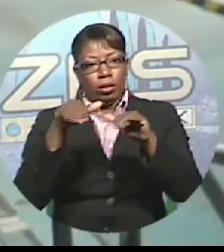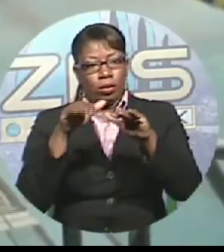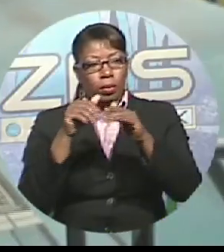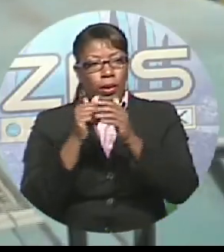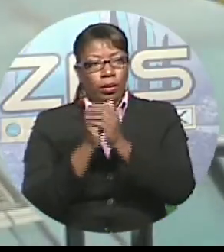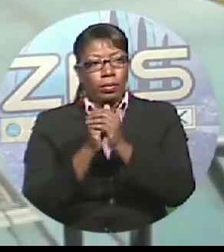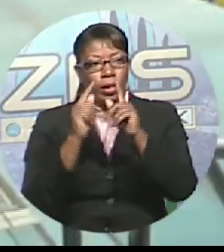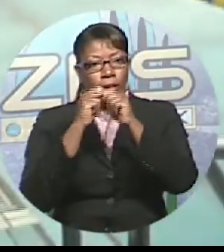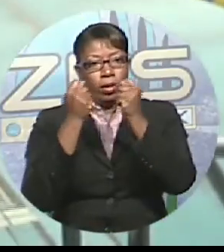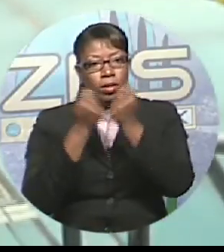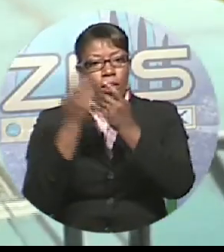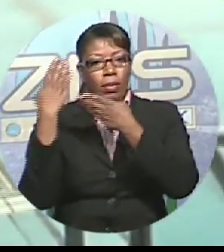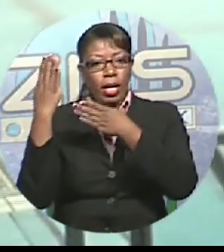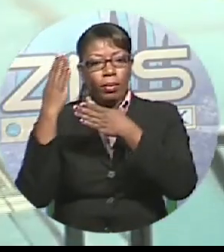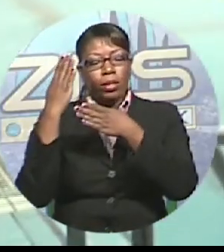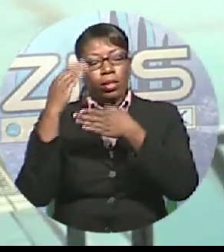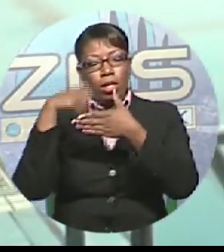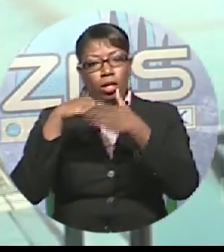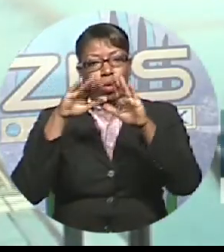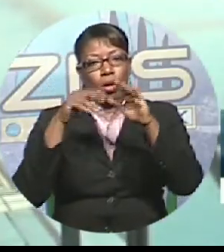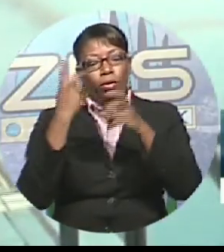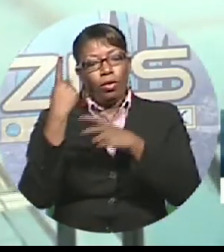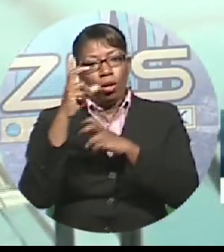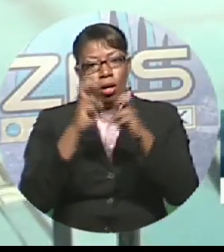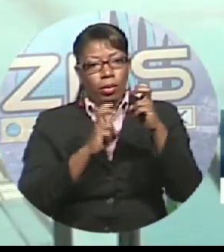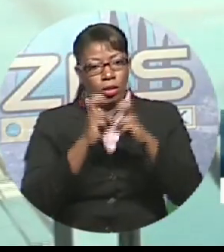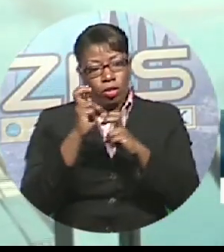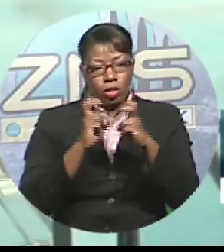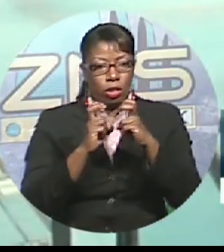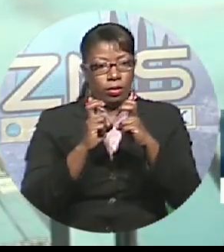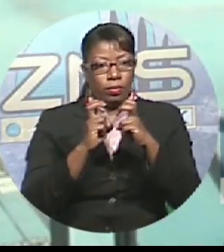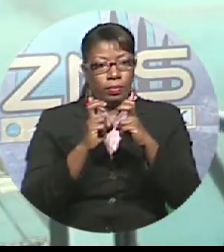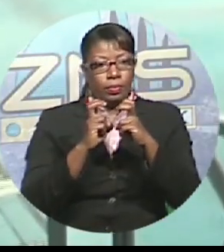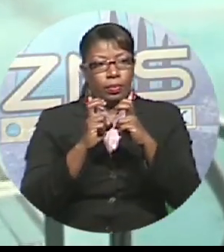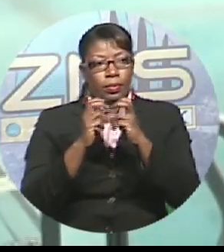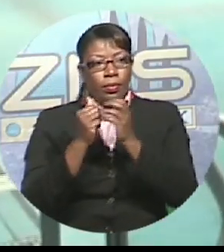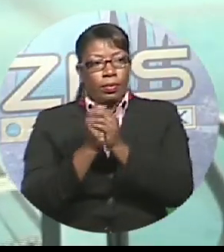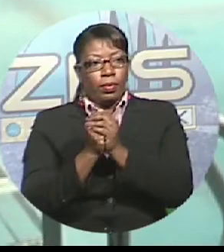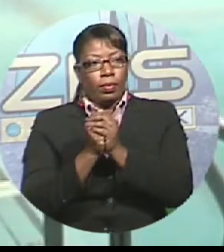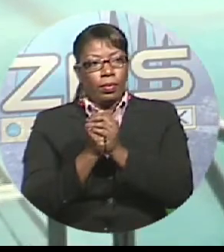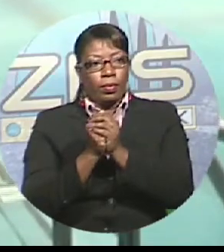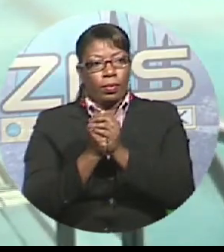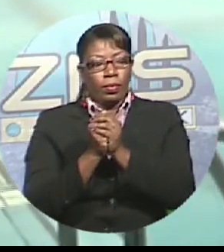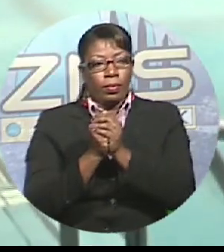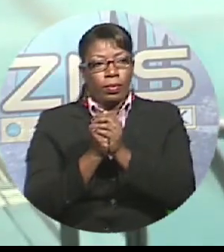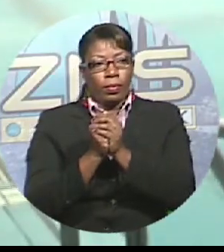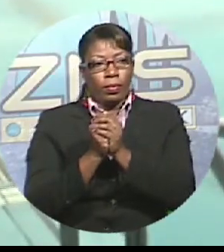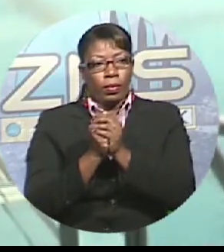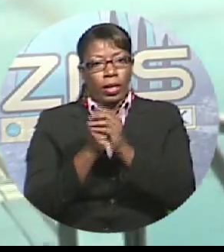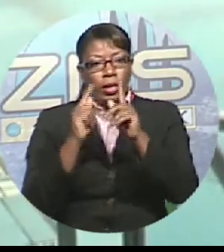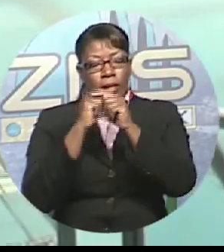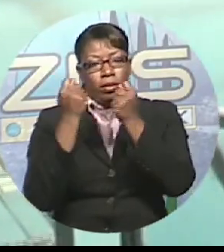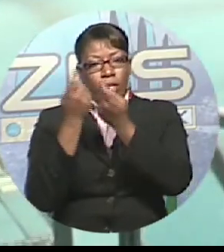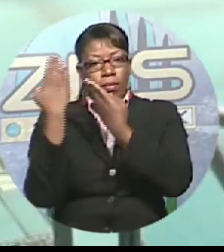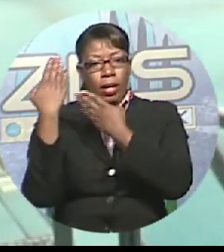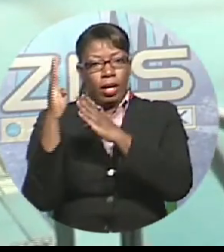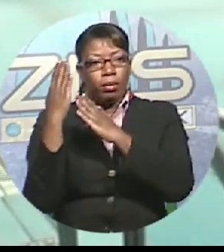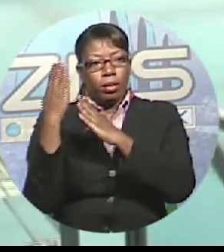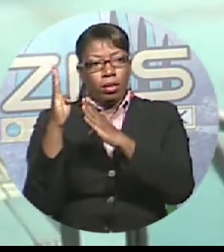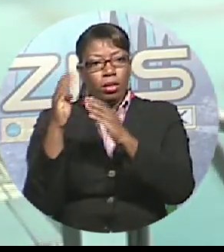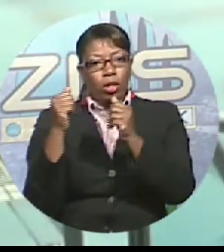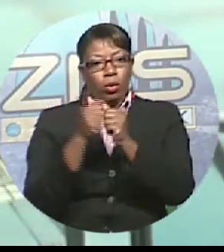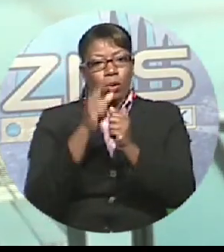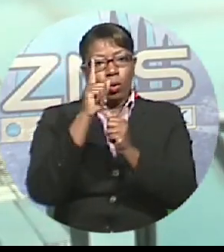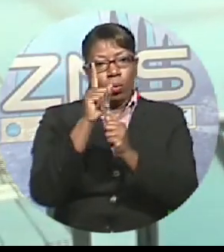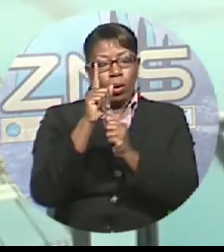Team Bahamas finally in the water for competition here at the Carifta Swimming Championships in Savaneta, Aruba. Team Bahamas with at least